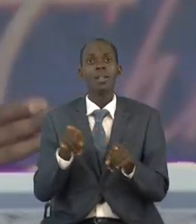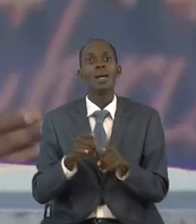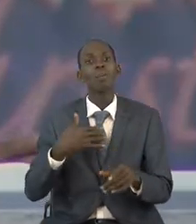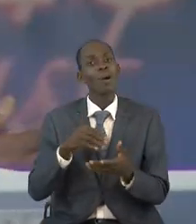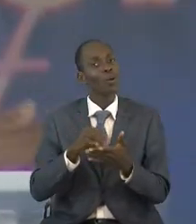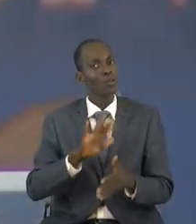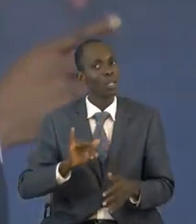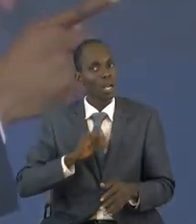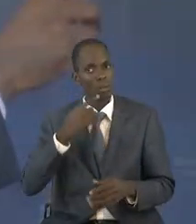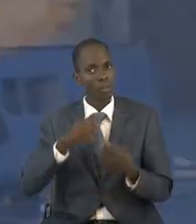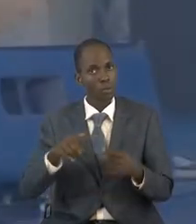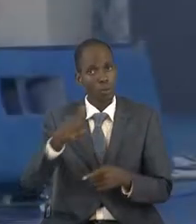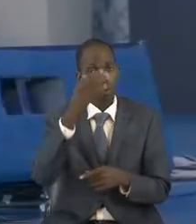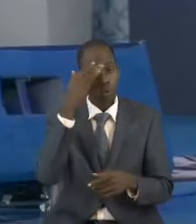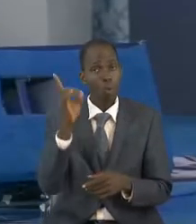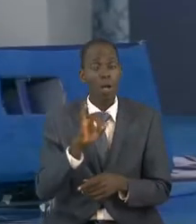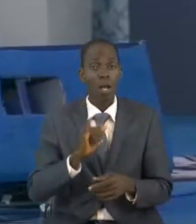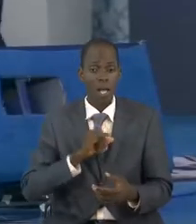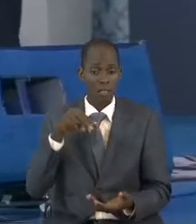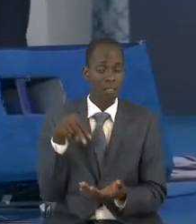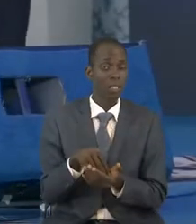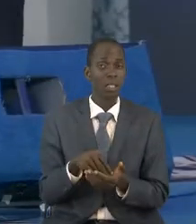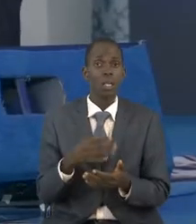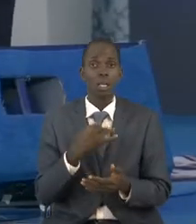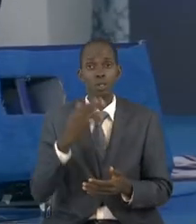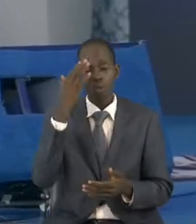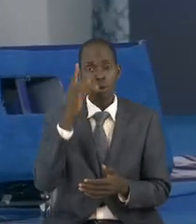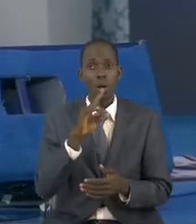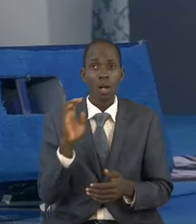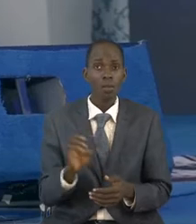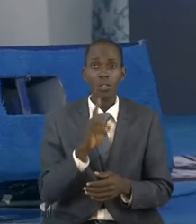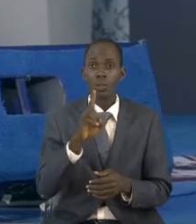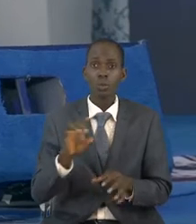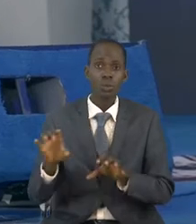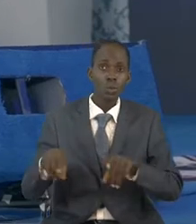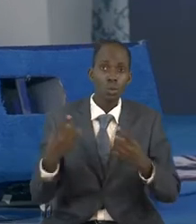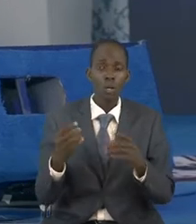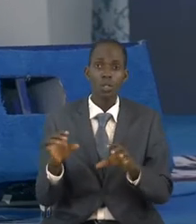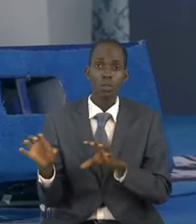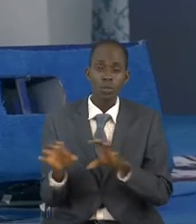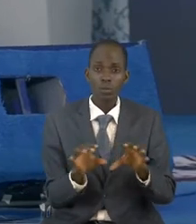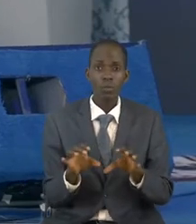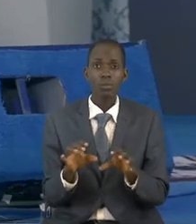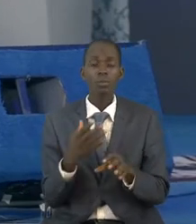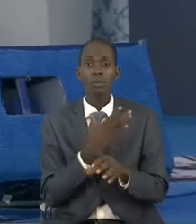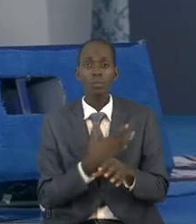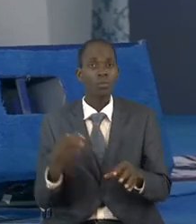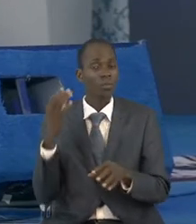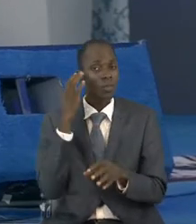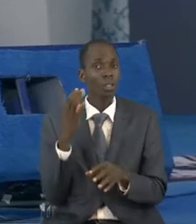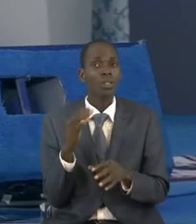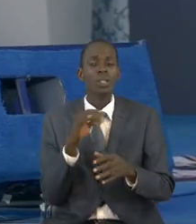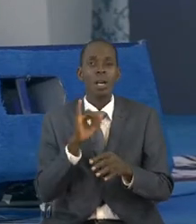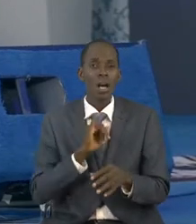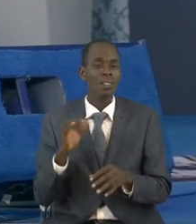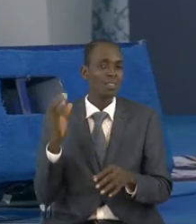know where I stand. And they know wherever they go, whatever they do, whatever report I hear, I say they're of age. That